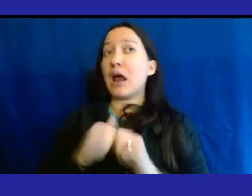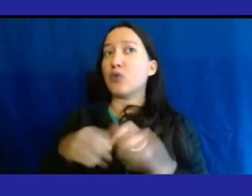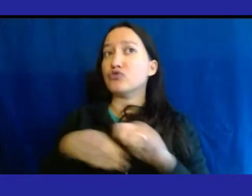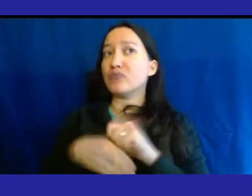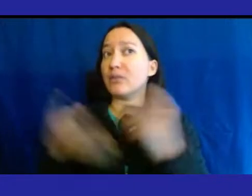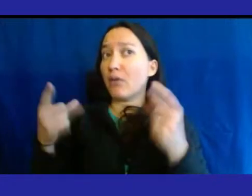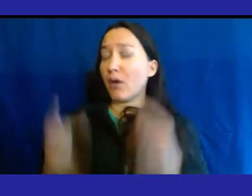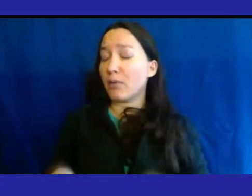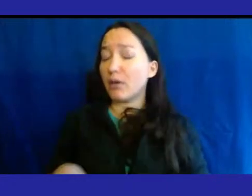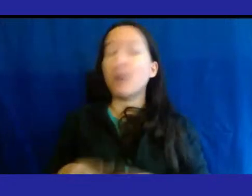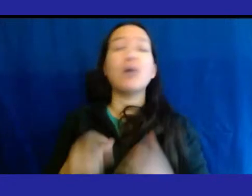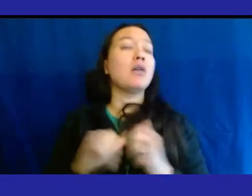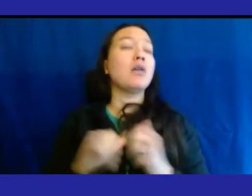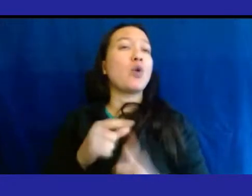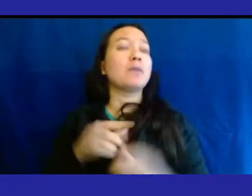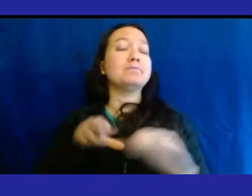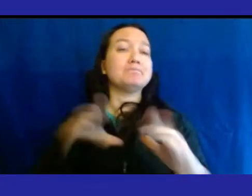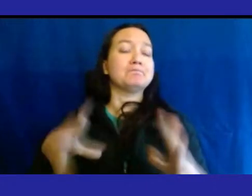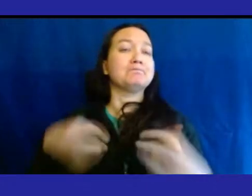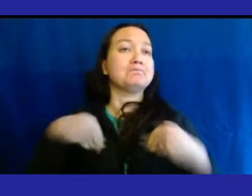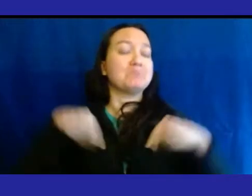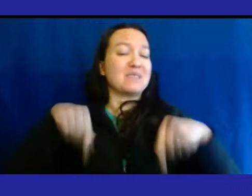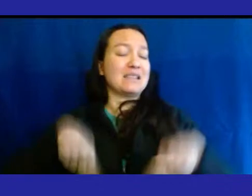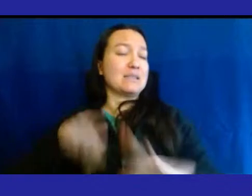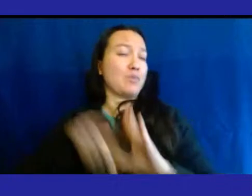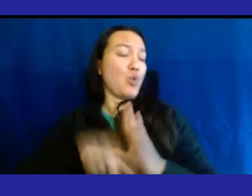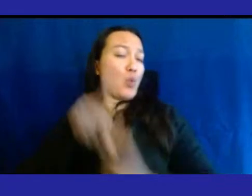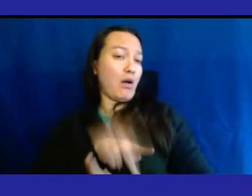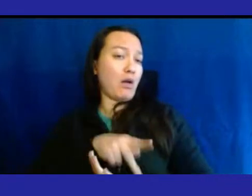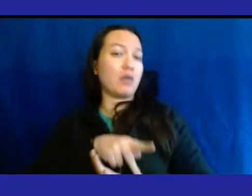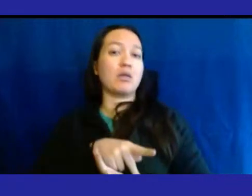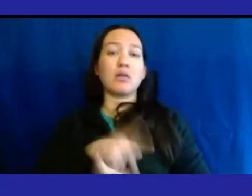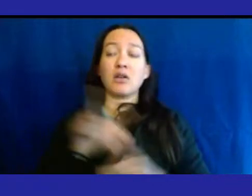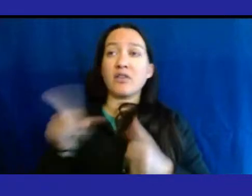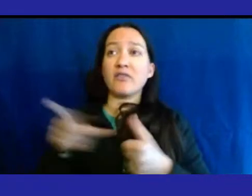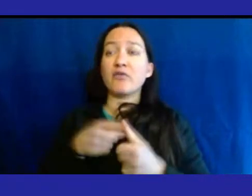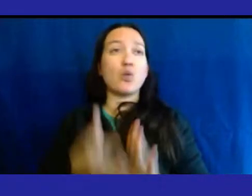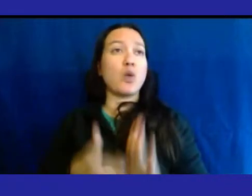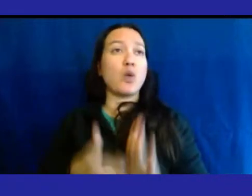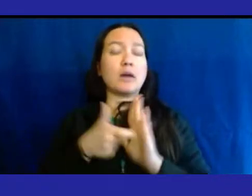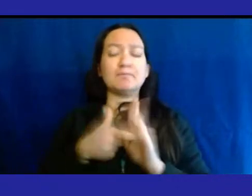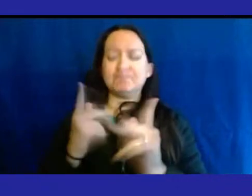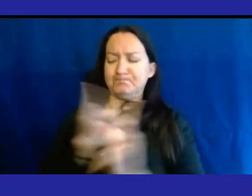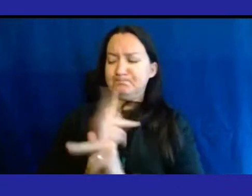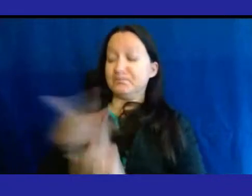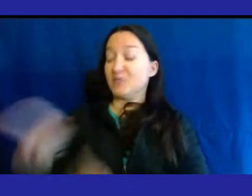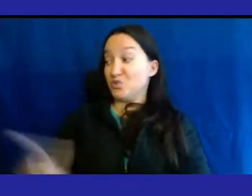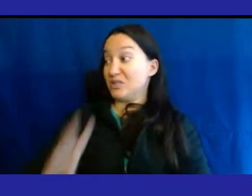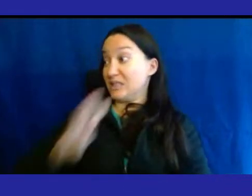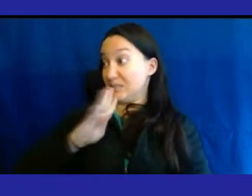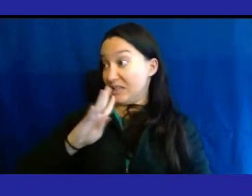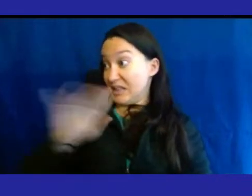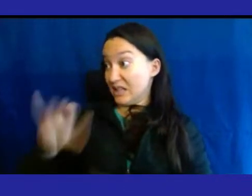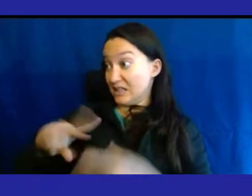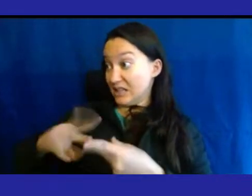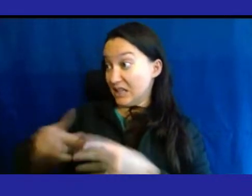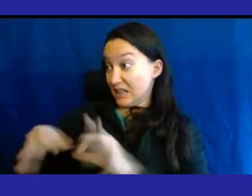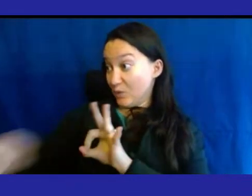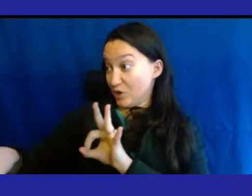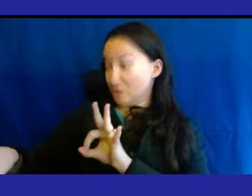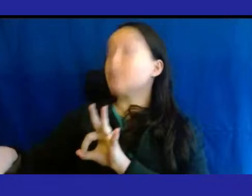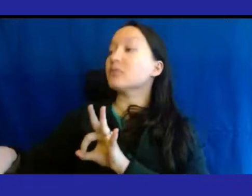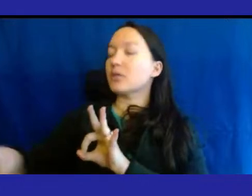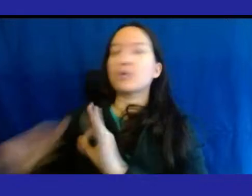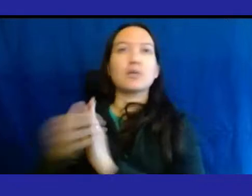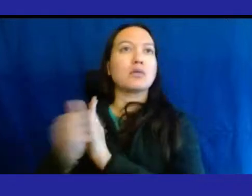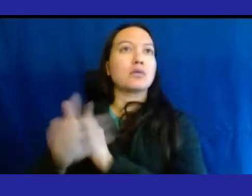that in order for you to be accepted into the program, we first have to ascertain that you speak the second language at a level proficient enough to